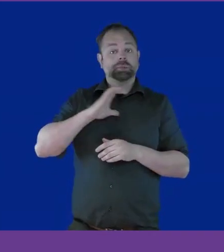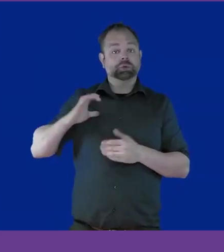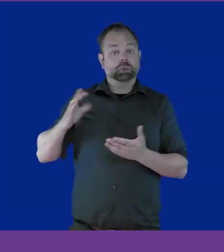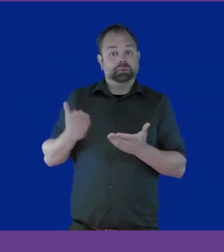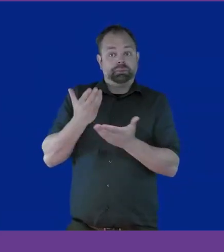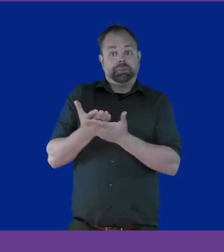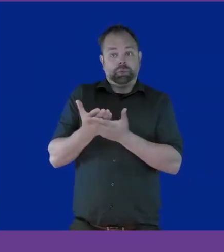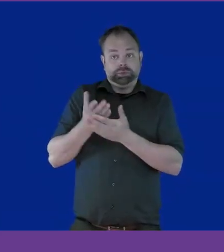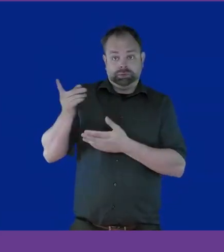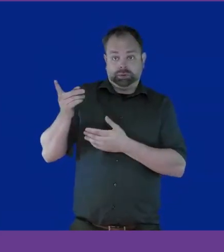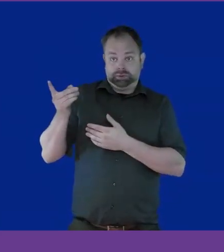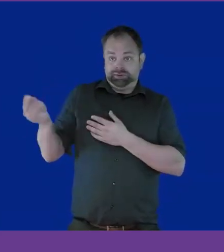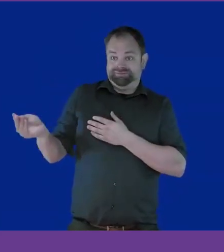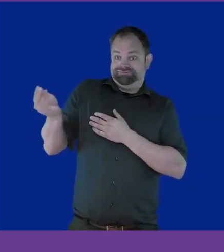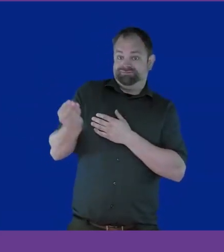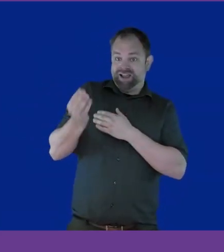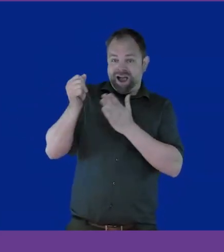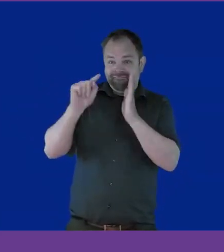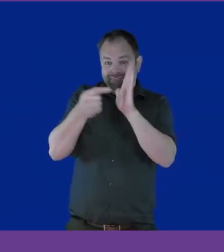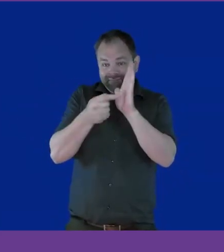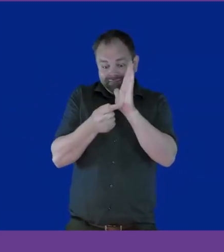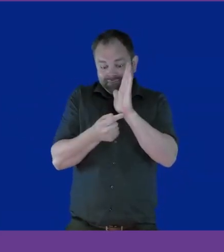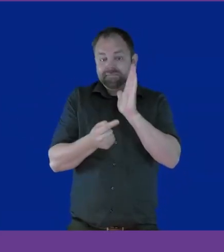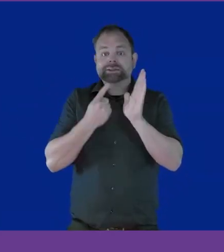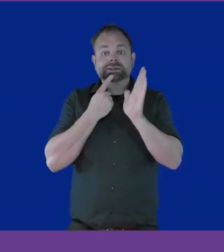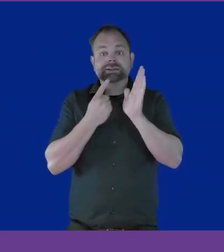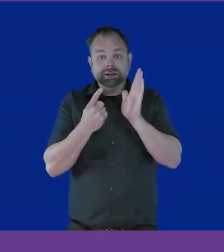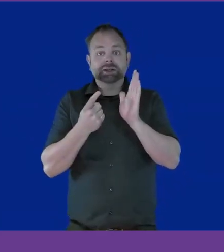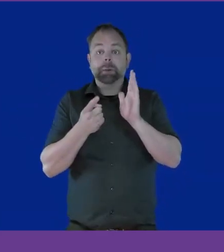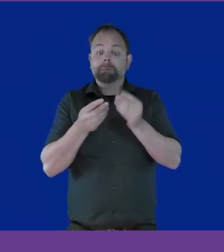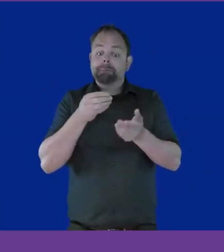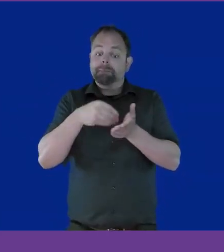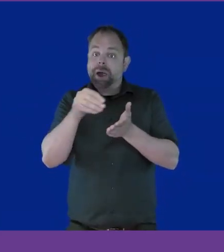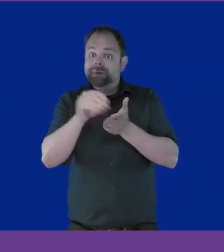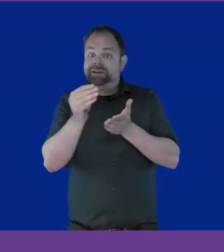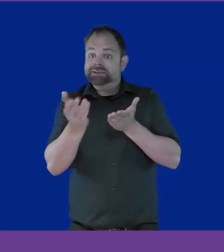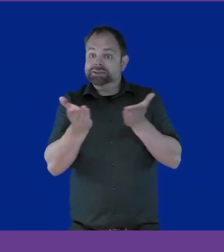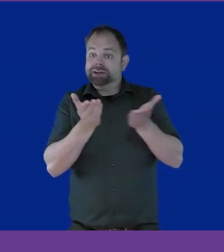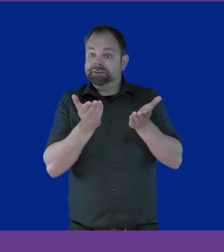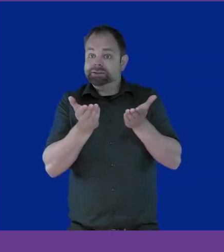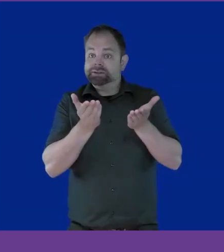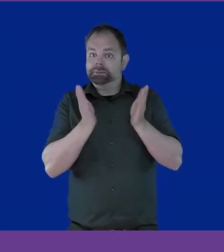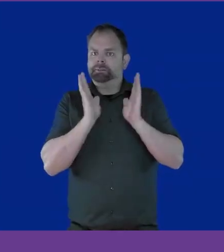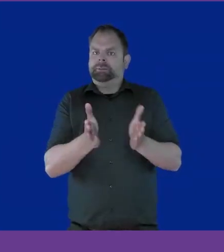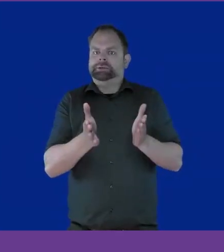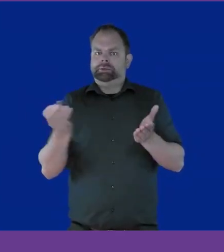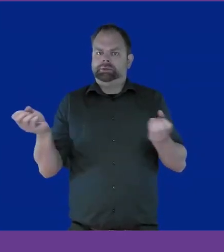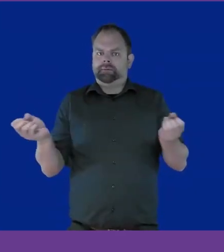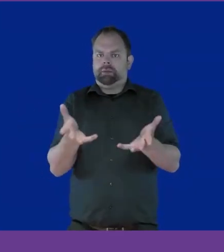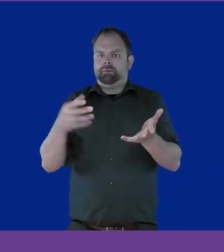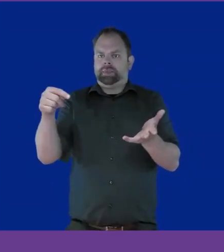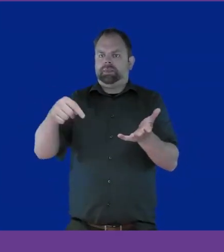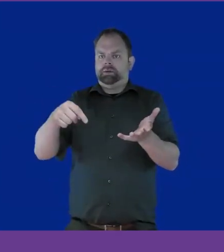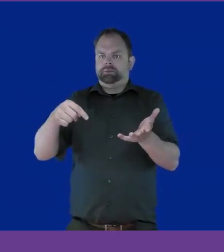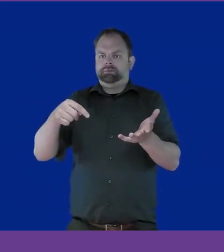a method of authentication that is adequate to all users in all circumstances. And this is very vague, I understand that,